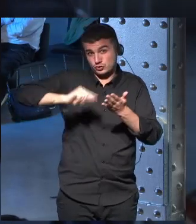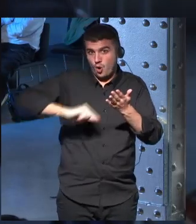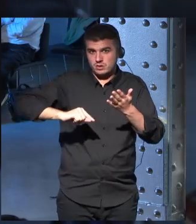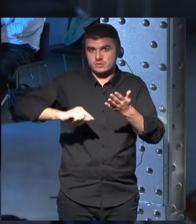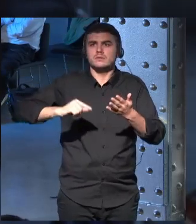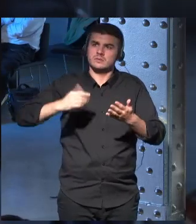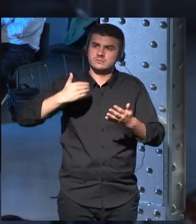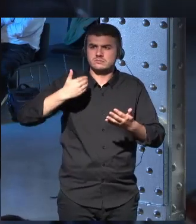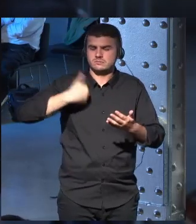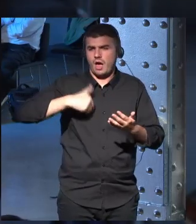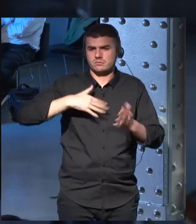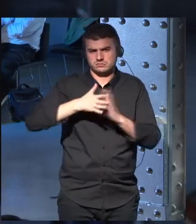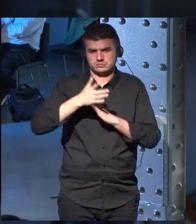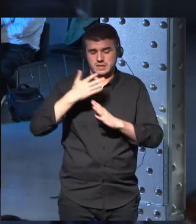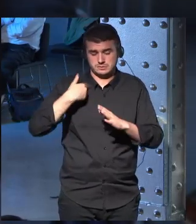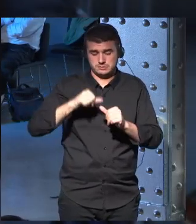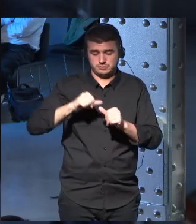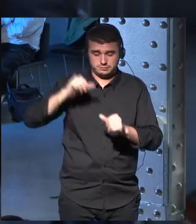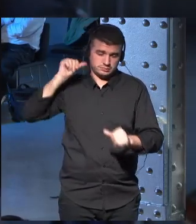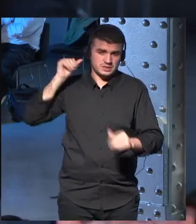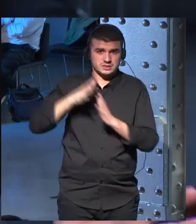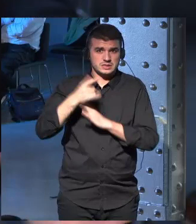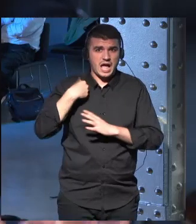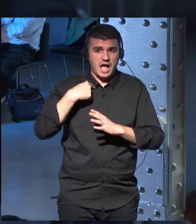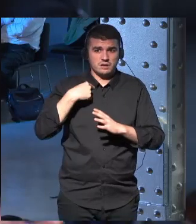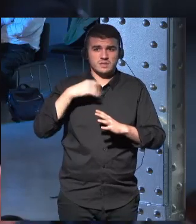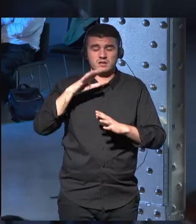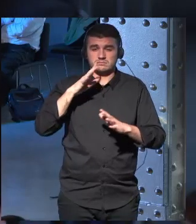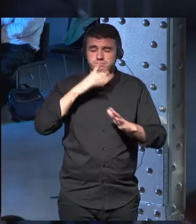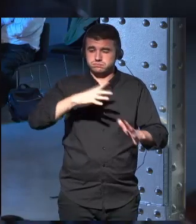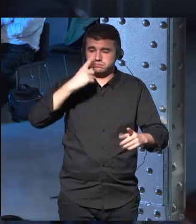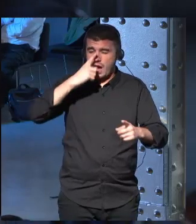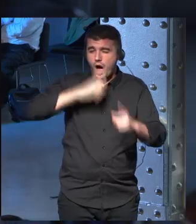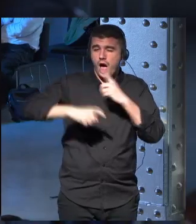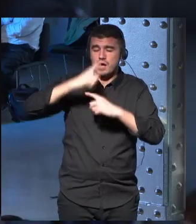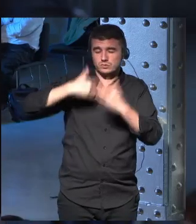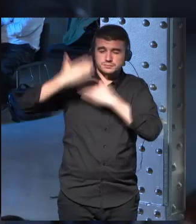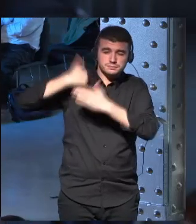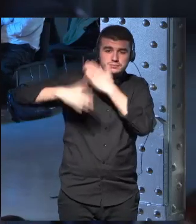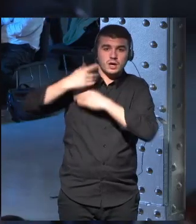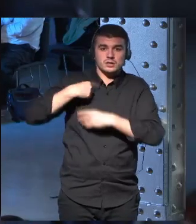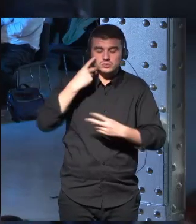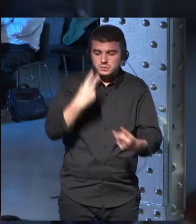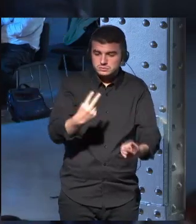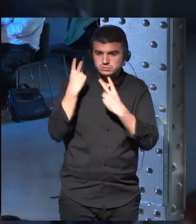decades, this is what I see. I see a young man who is born in South